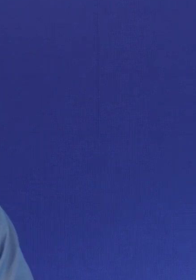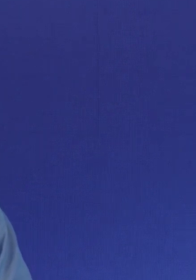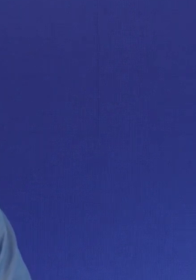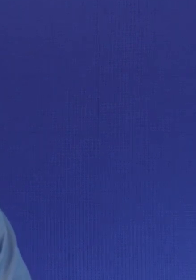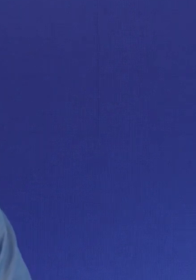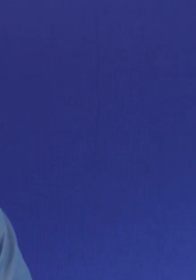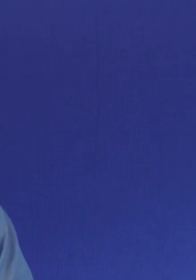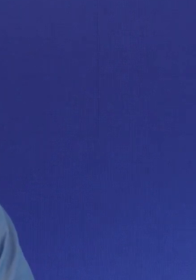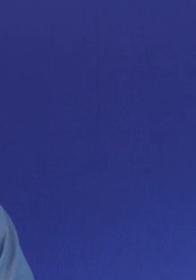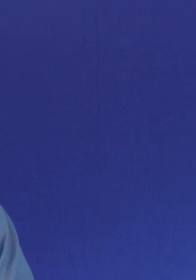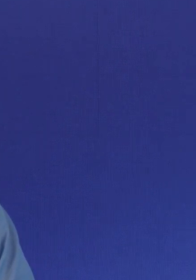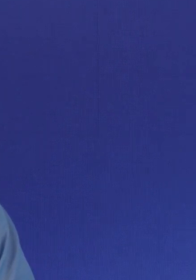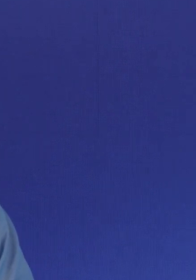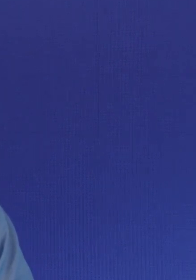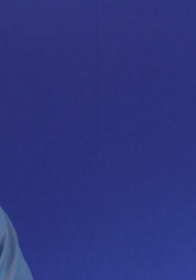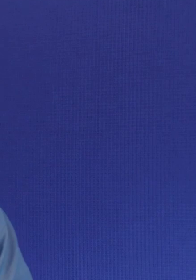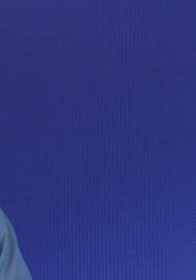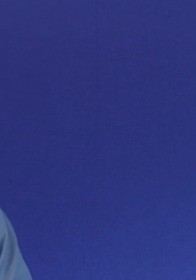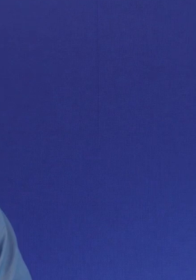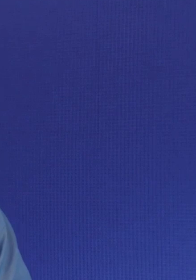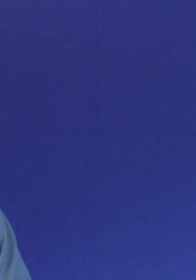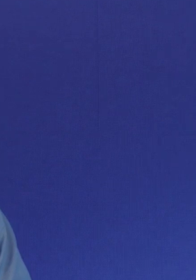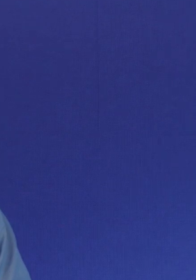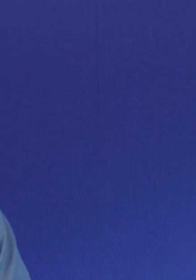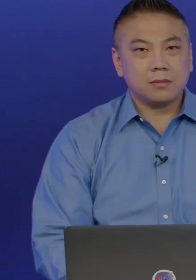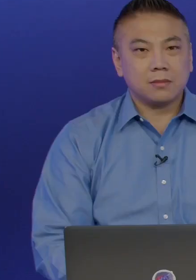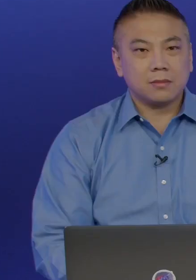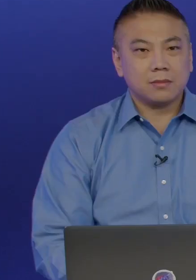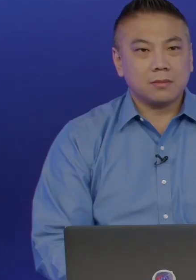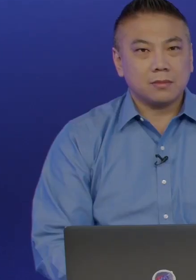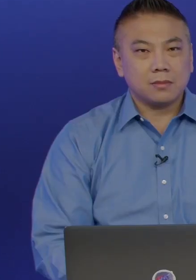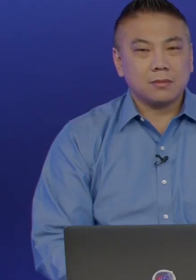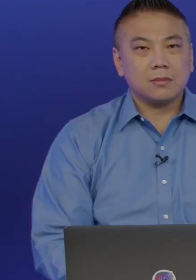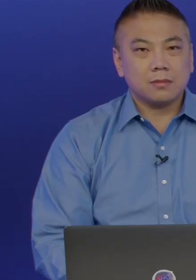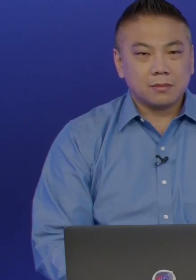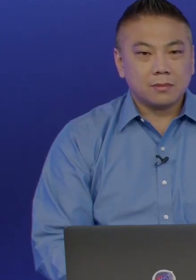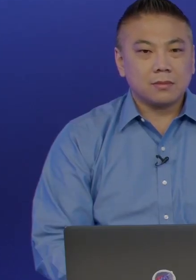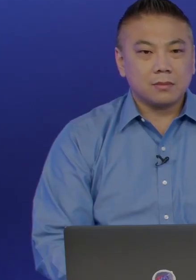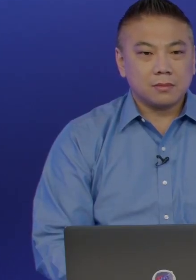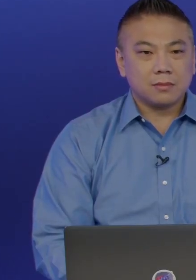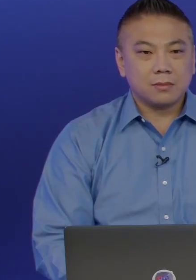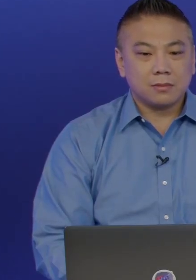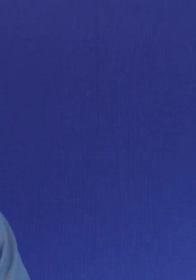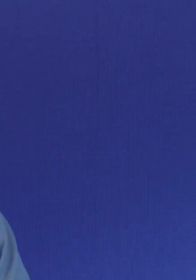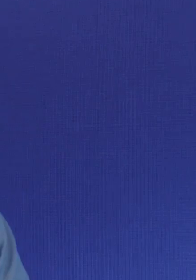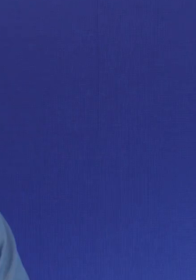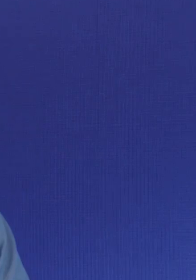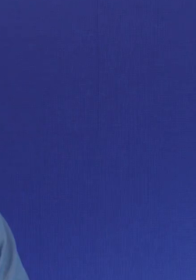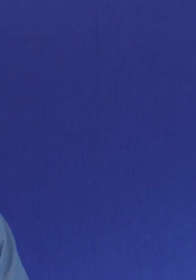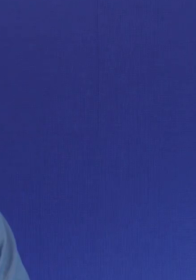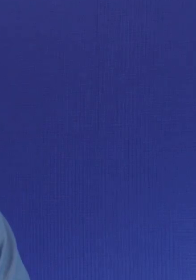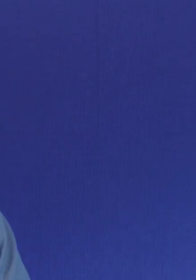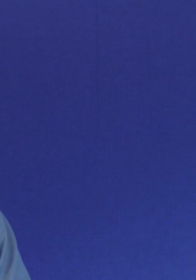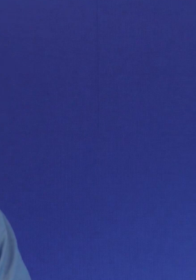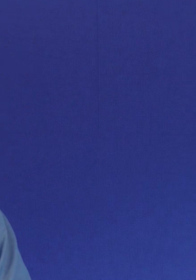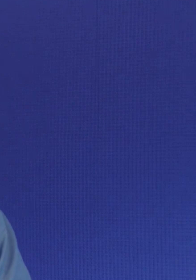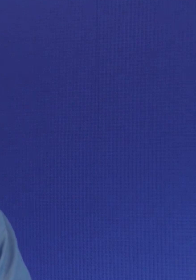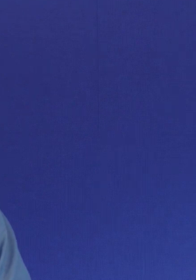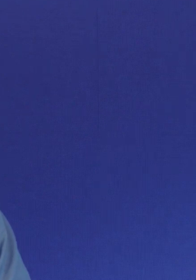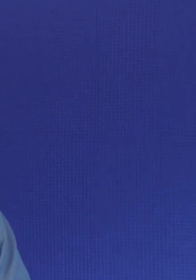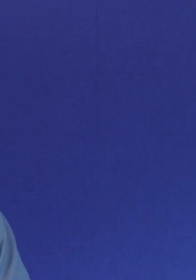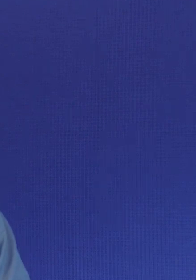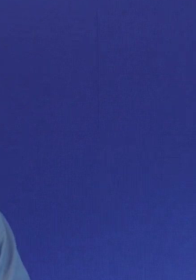developed in-house. It was actually the AWS Nitro system back in 2017, which enabled a new approach to hardware and